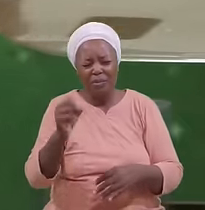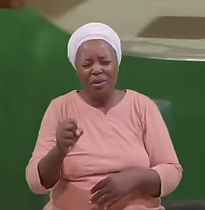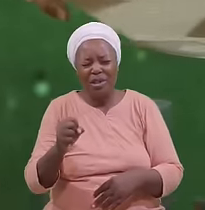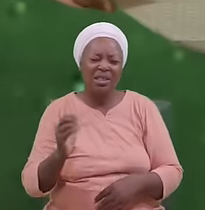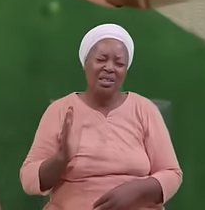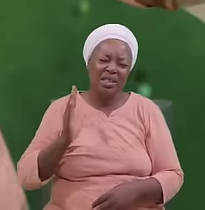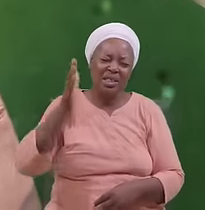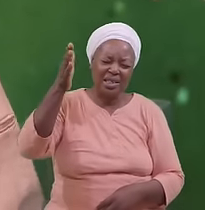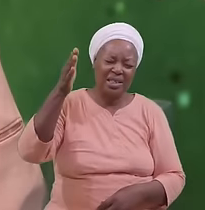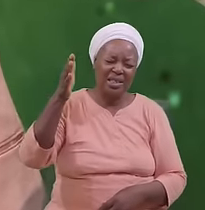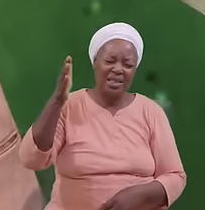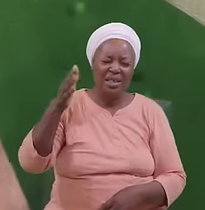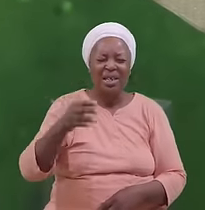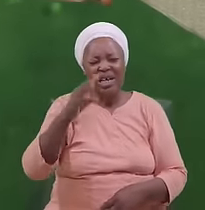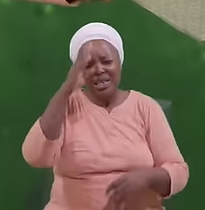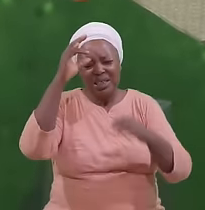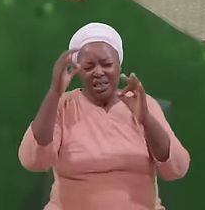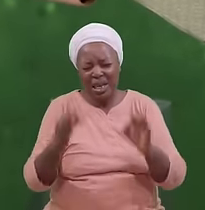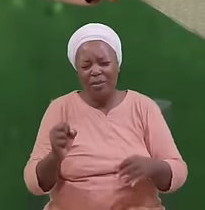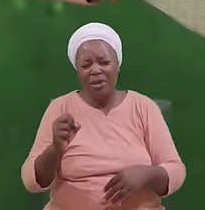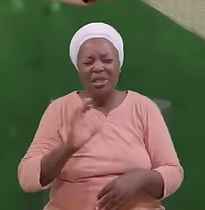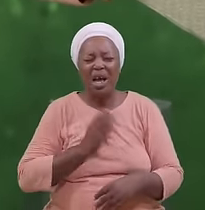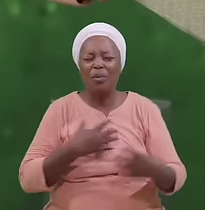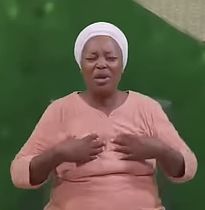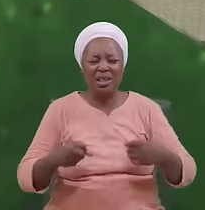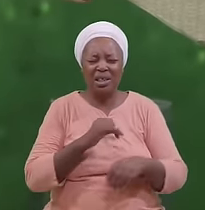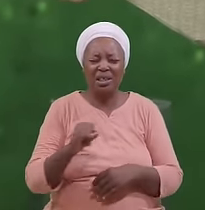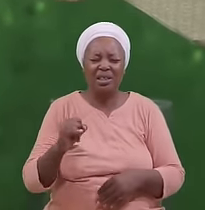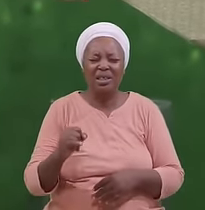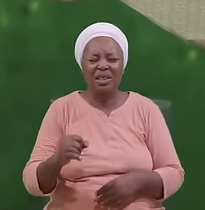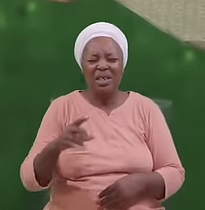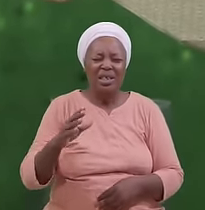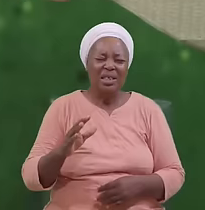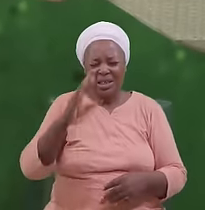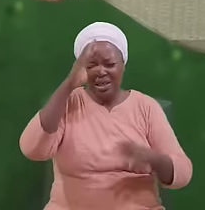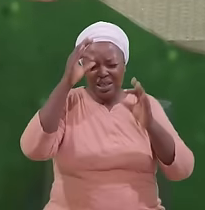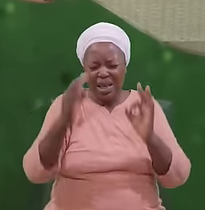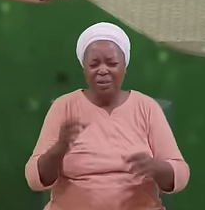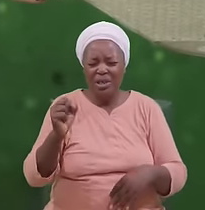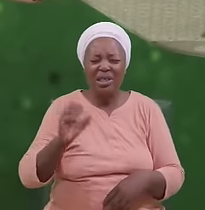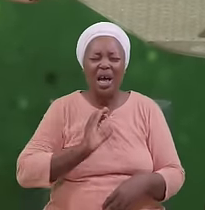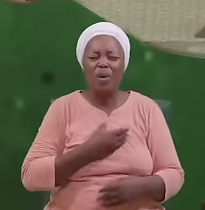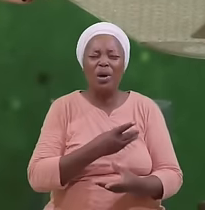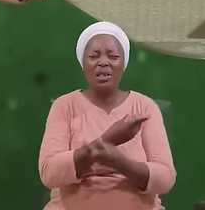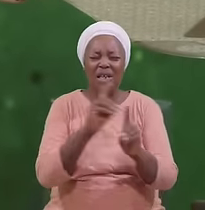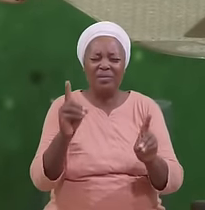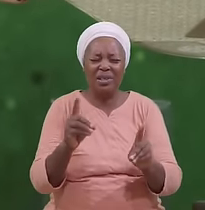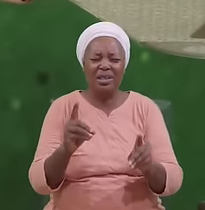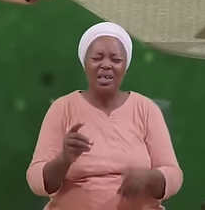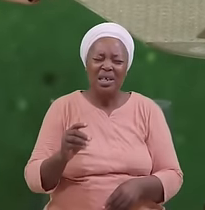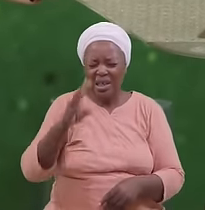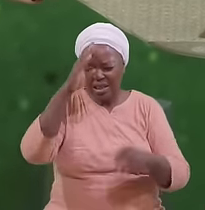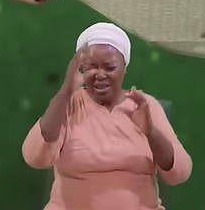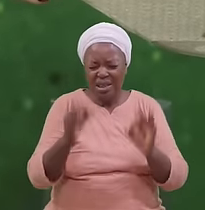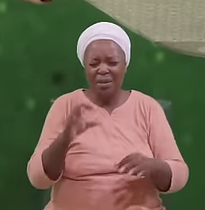destiny, determines our healing, determines our deliverance, determines